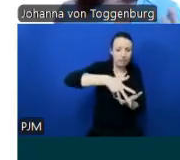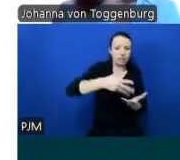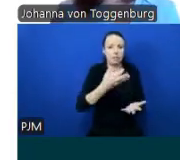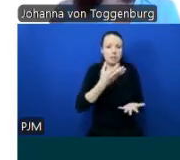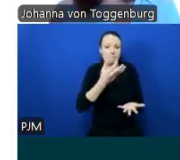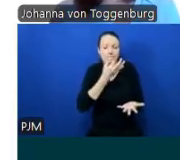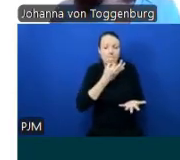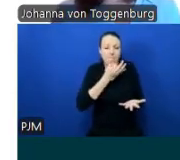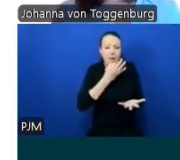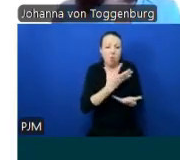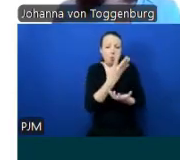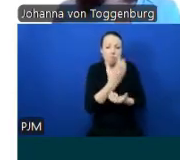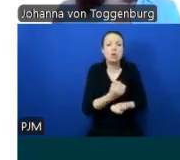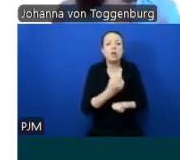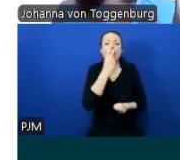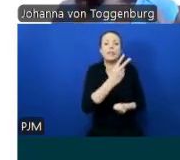can have